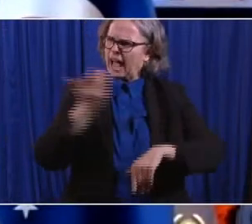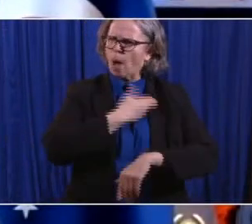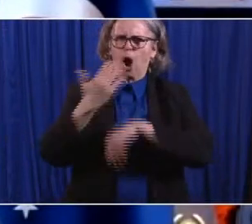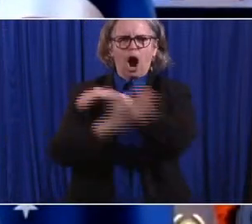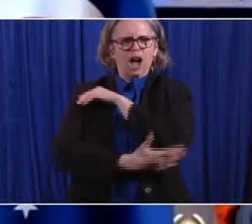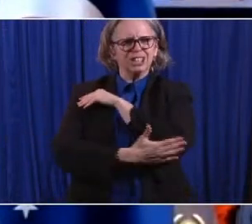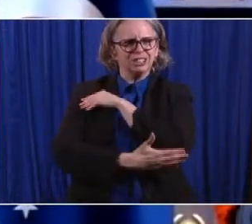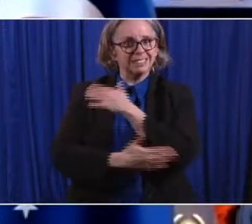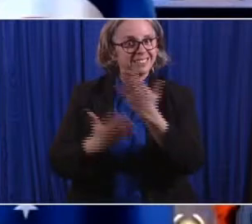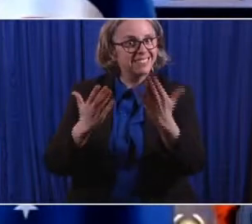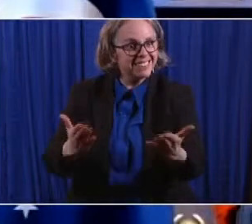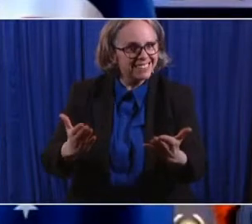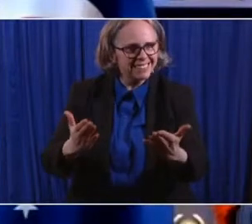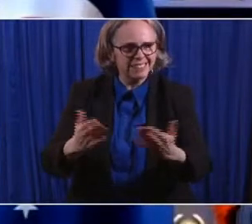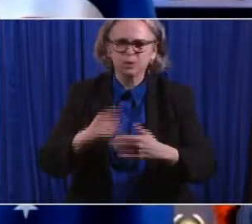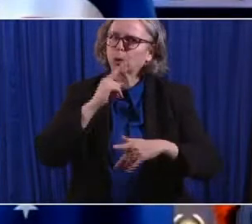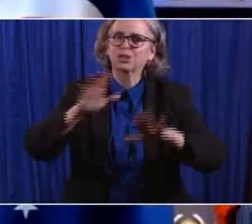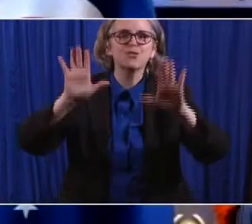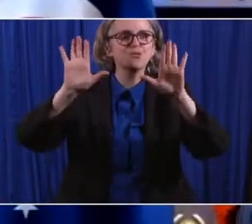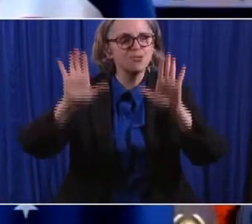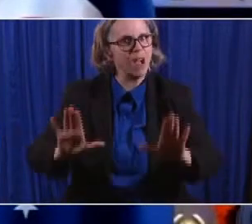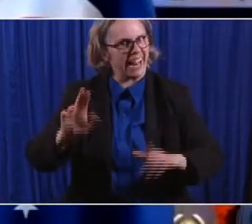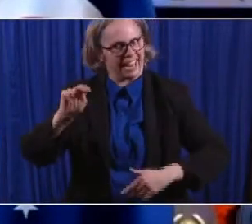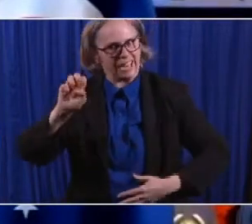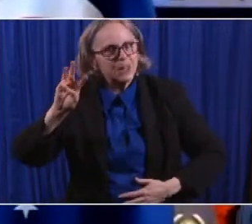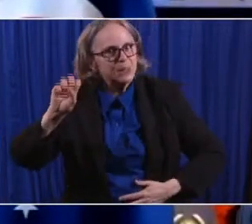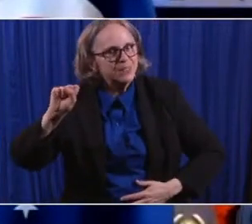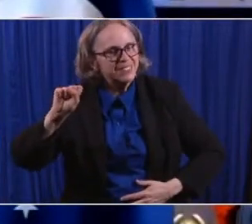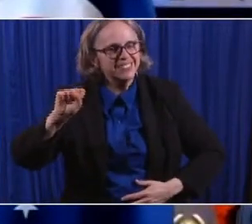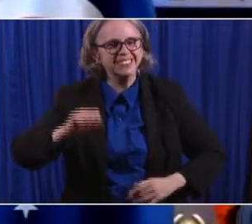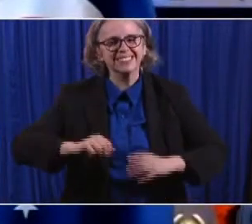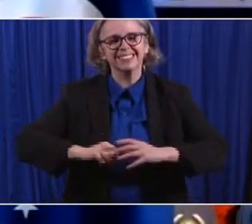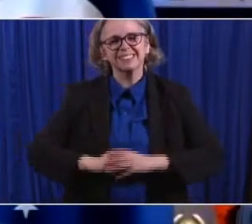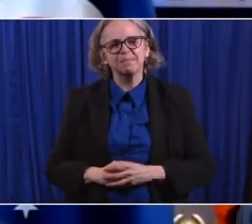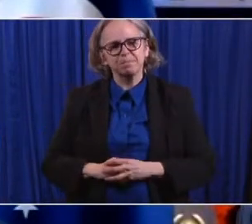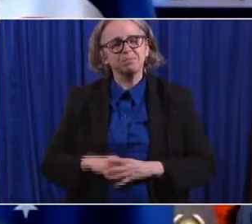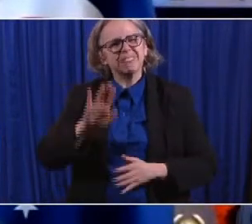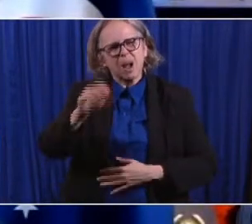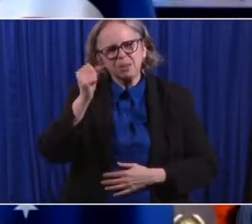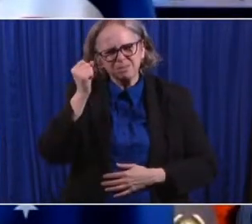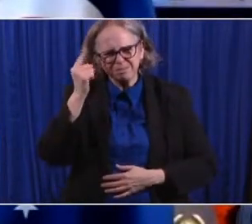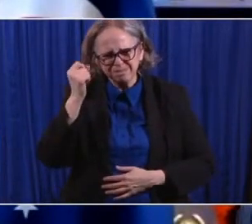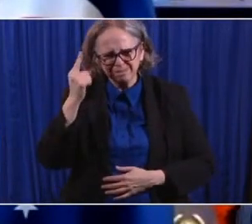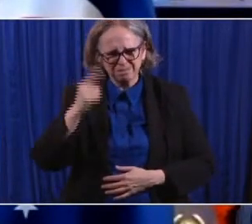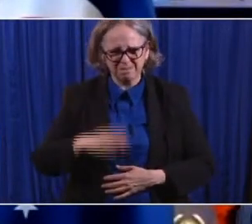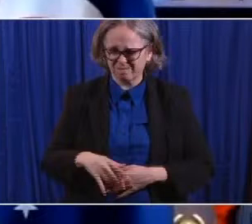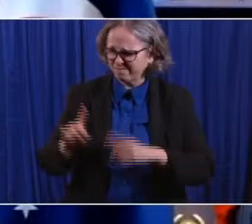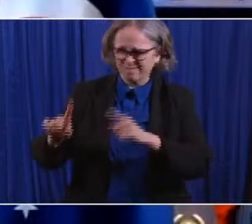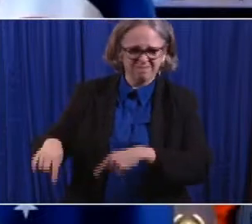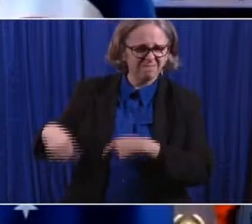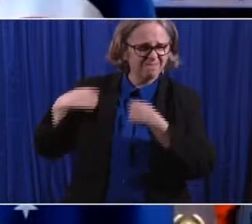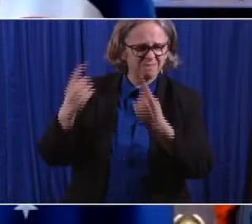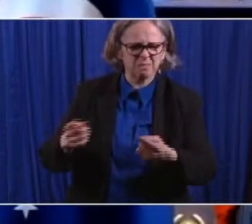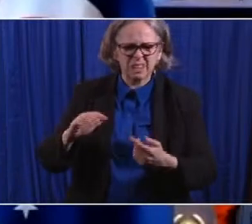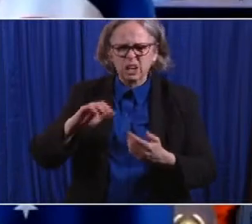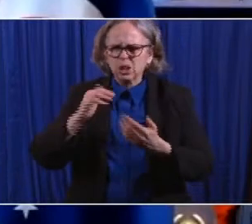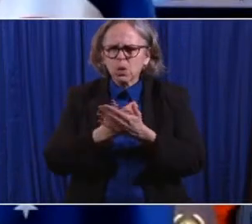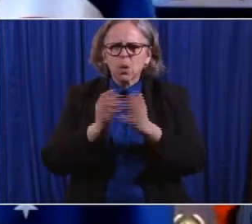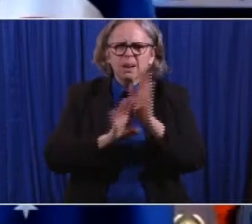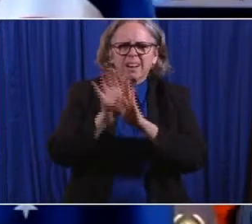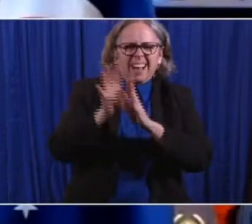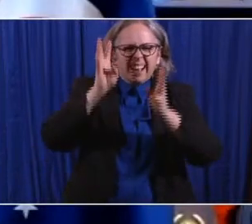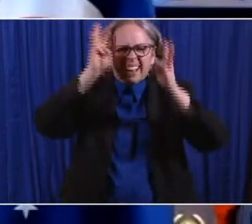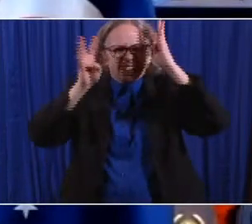it's great news. Now, we know that we've had a lot of big things that we've done with innovation districts and retention